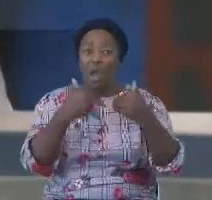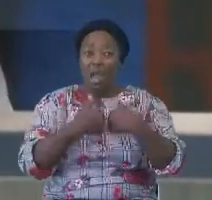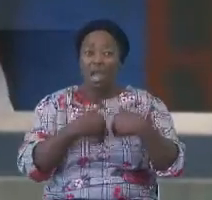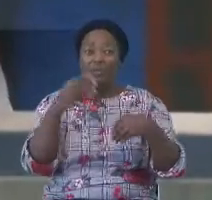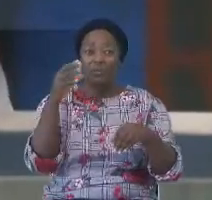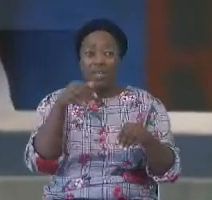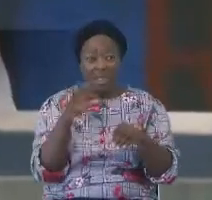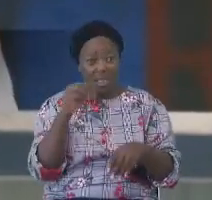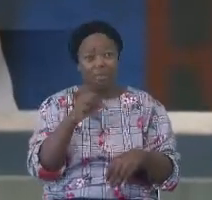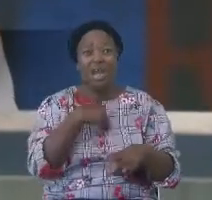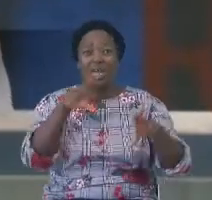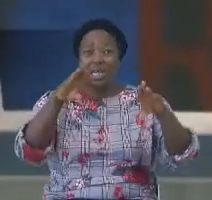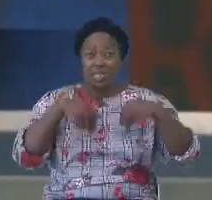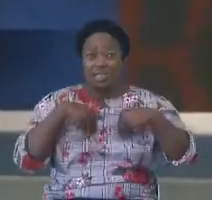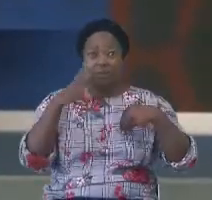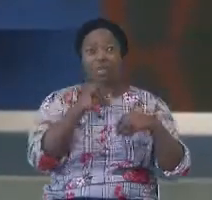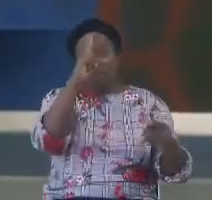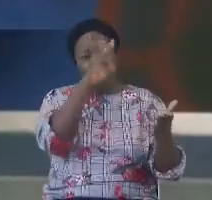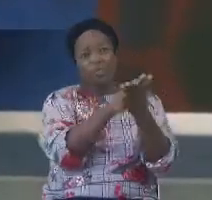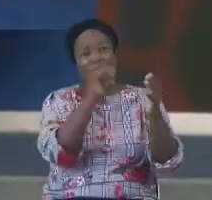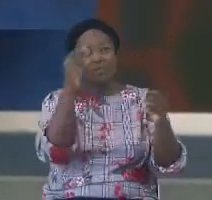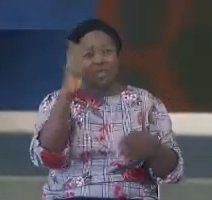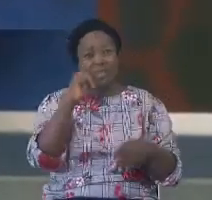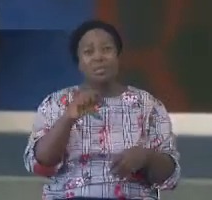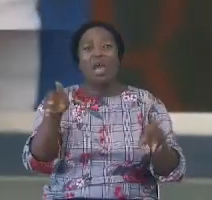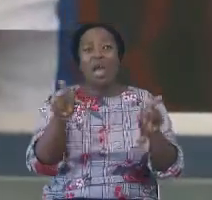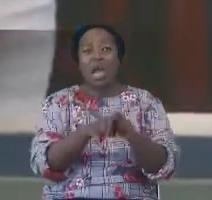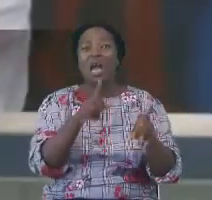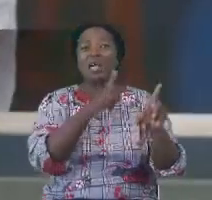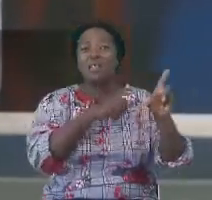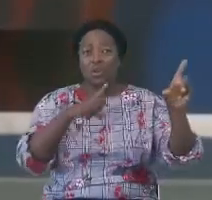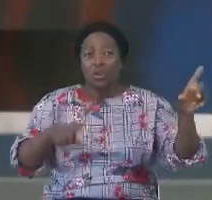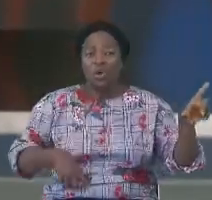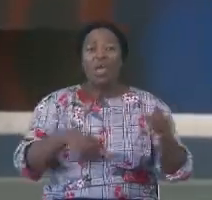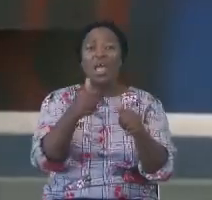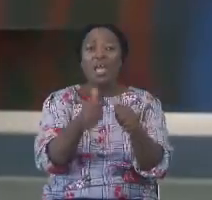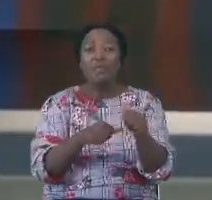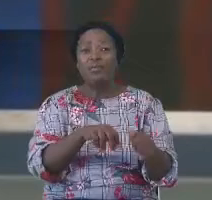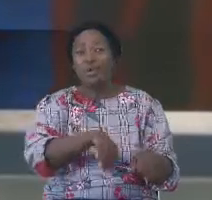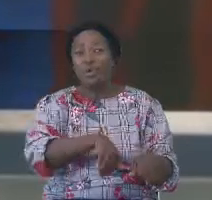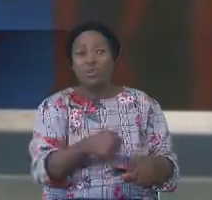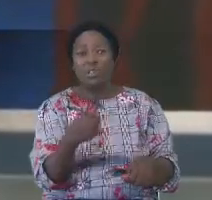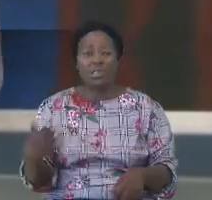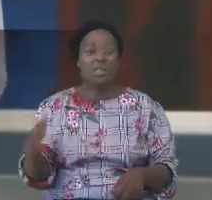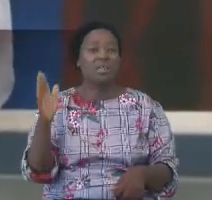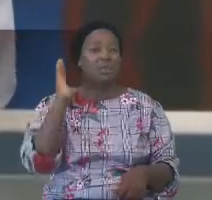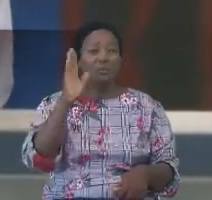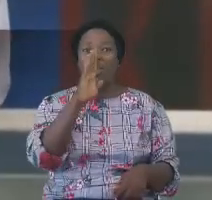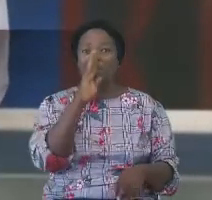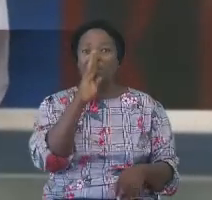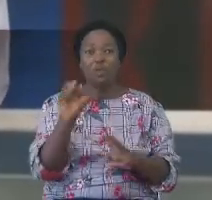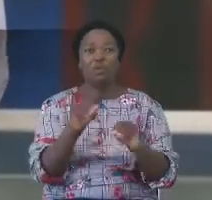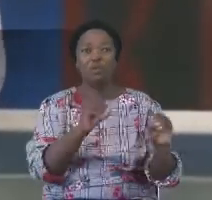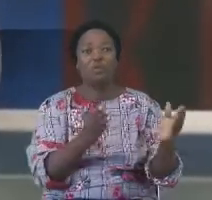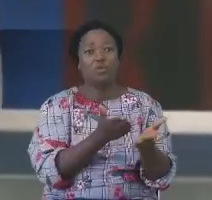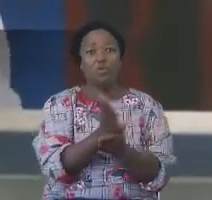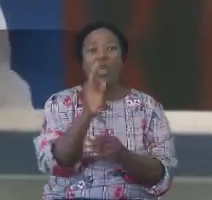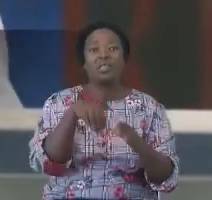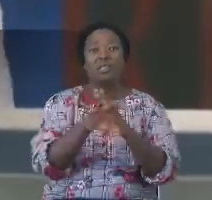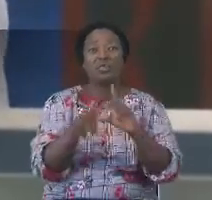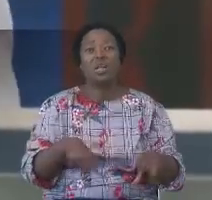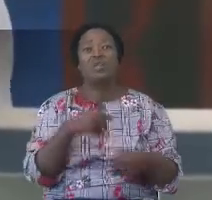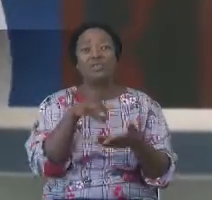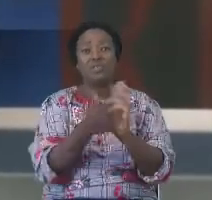is lord over your life and when you own him accept him believe him as lord